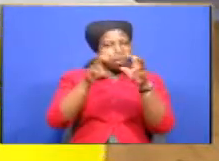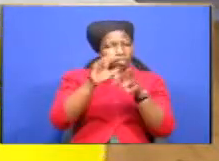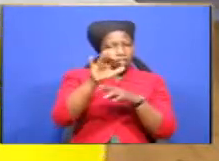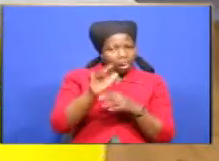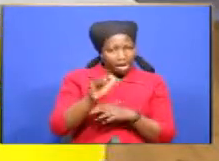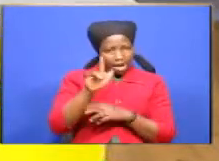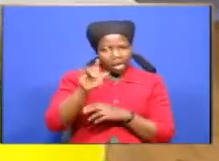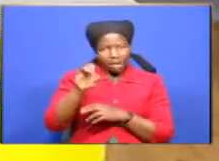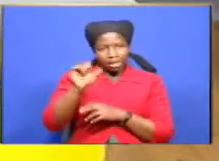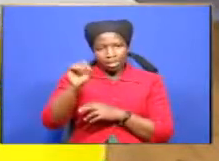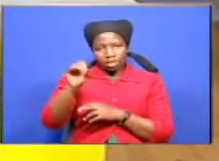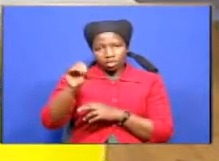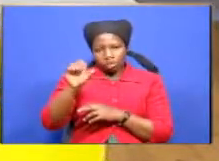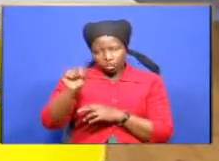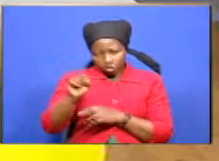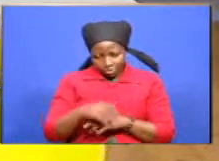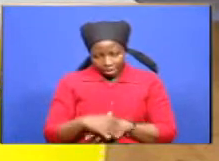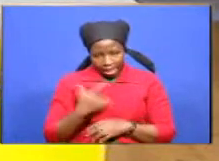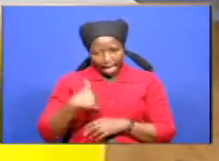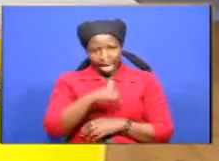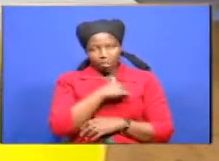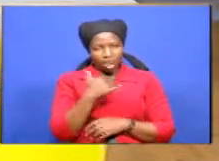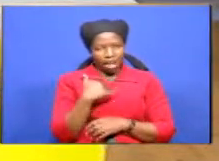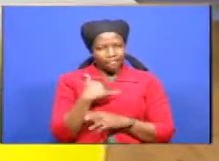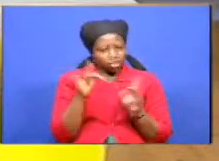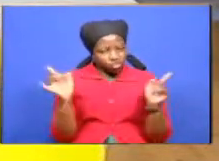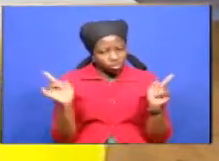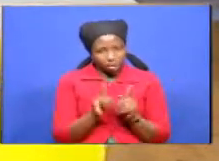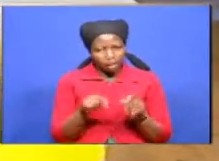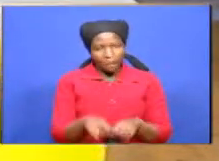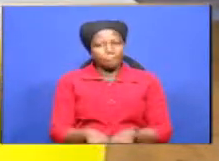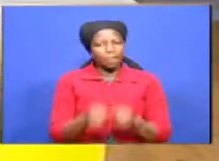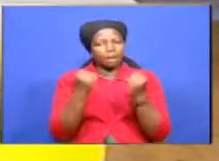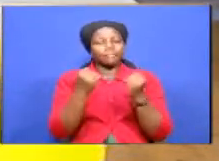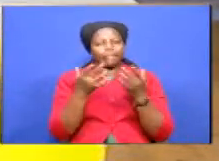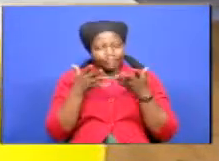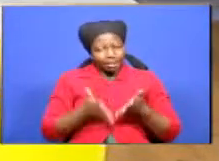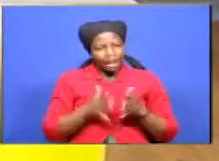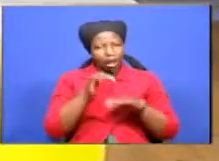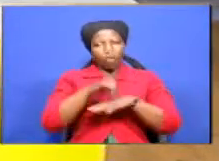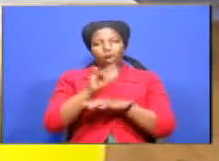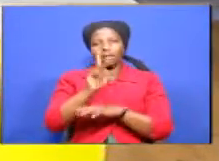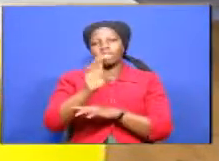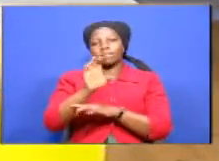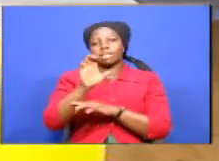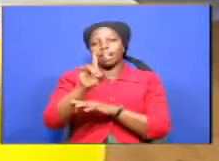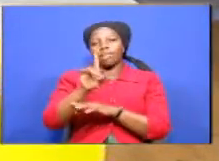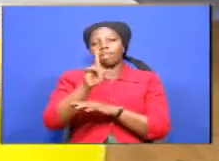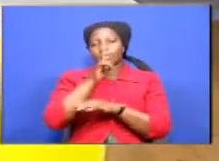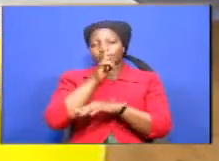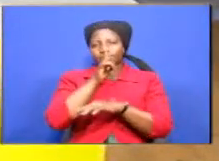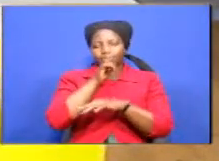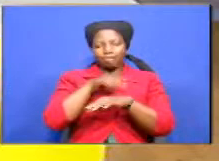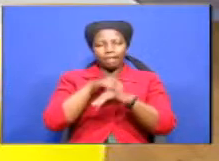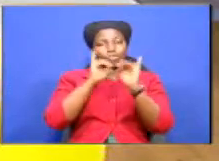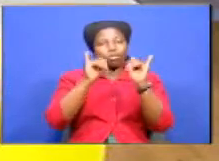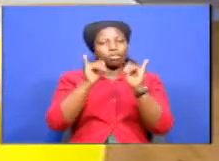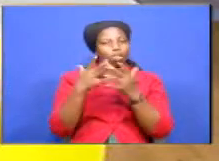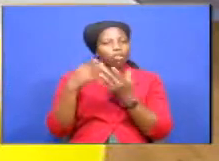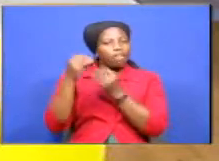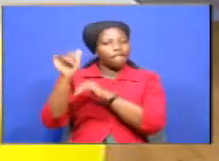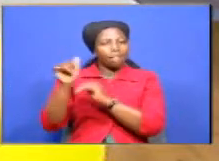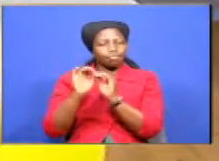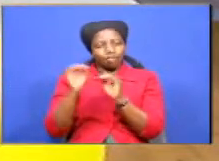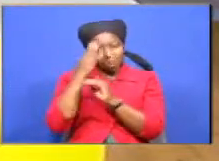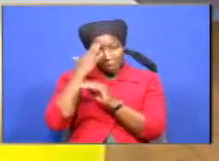Lesos. We are now going to be taking a very short break right here on KBC Lunchtime News. Don't go too far. We are back with